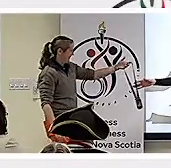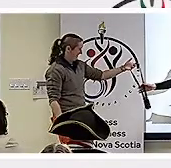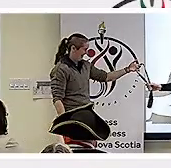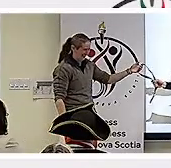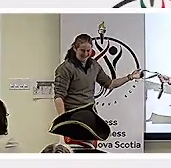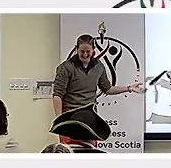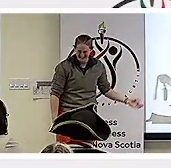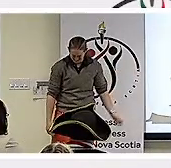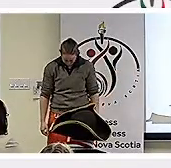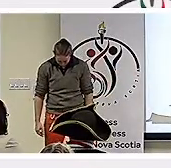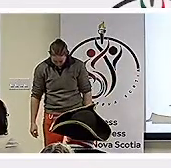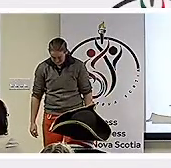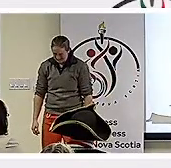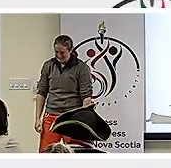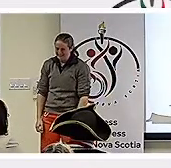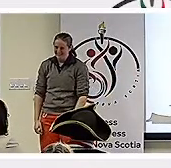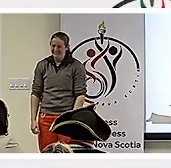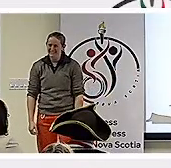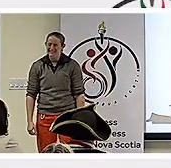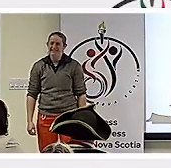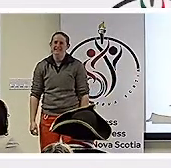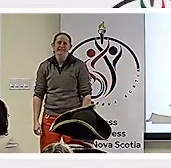Thank you so much.